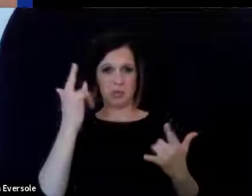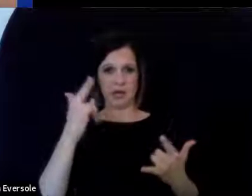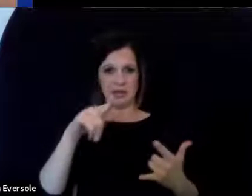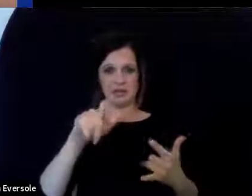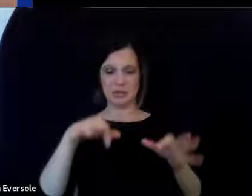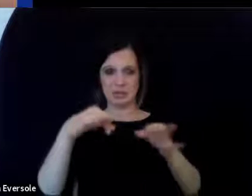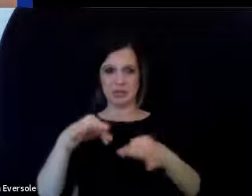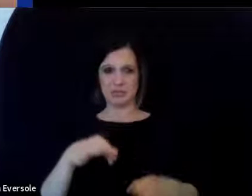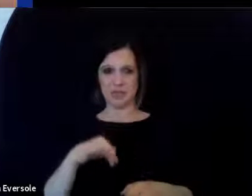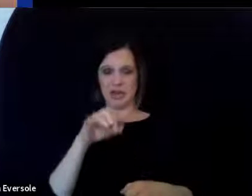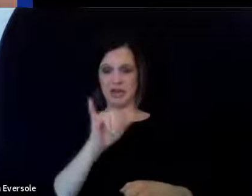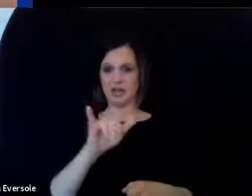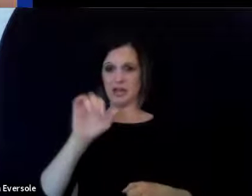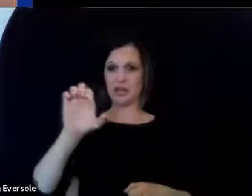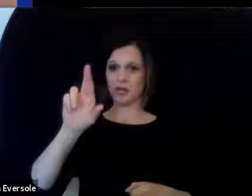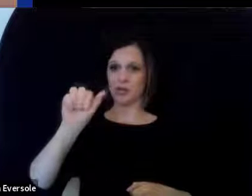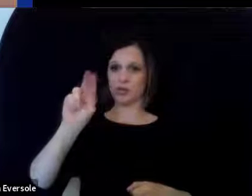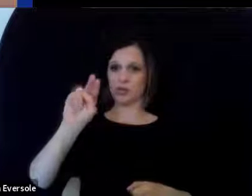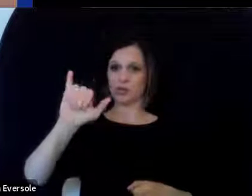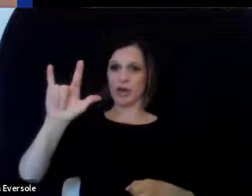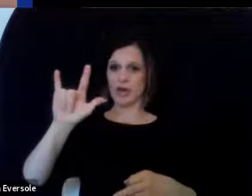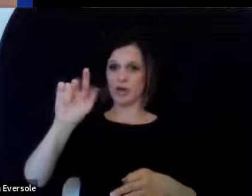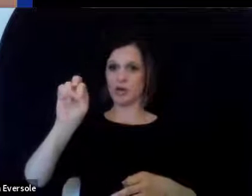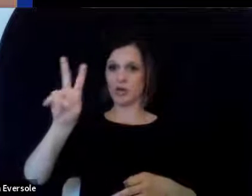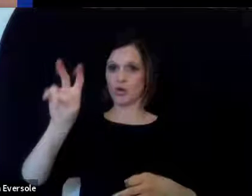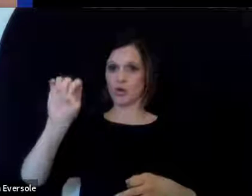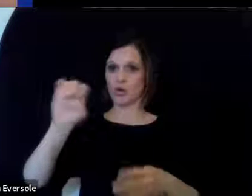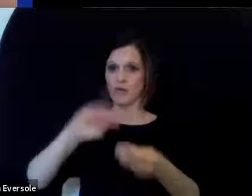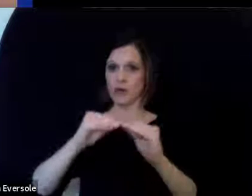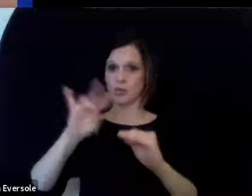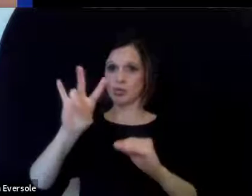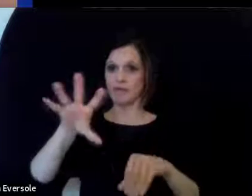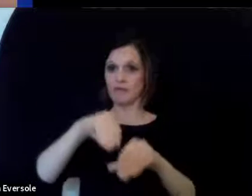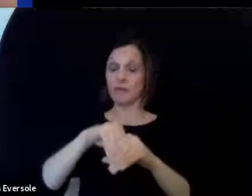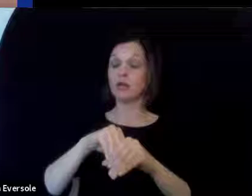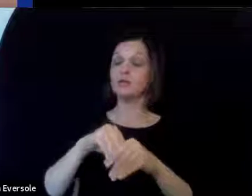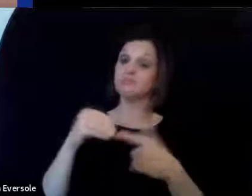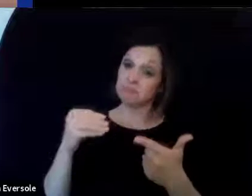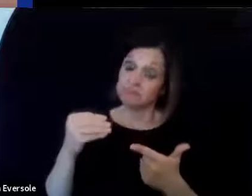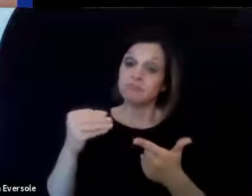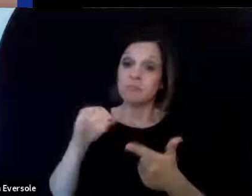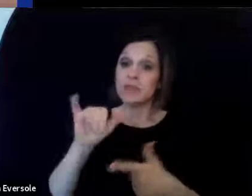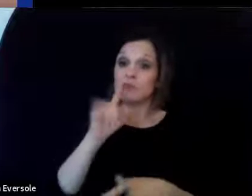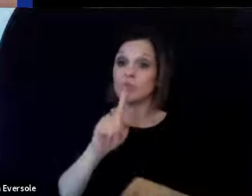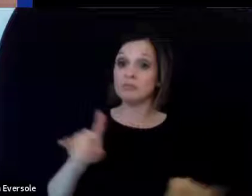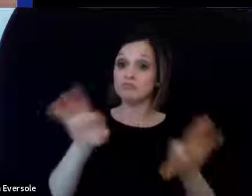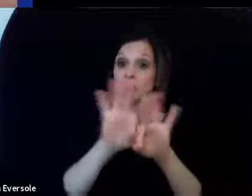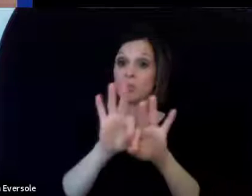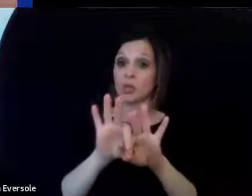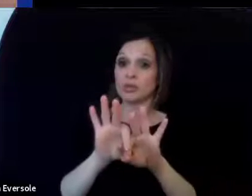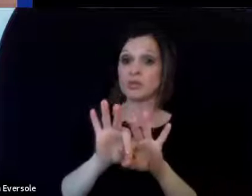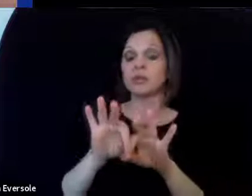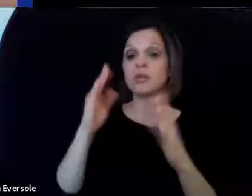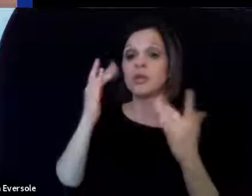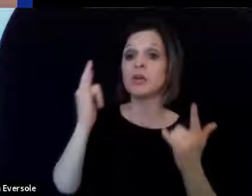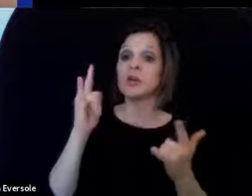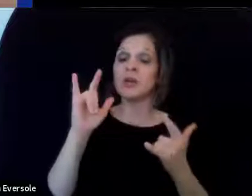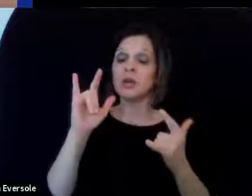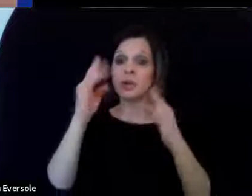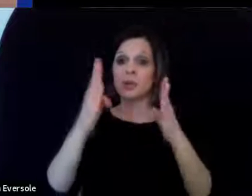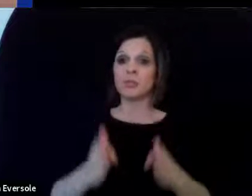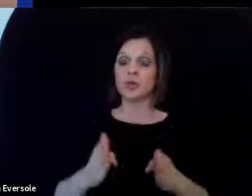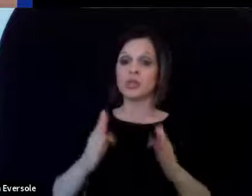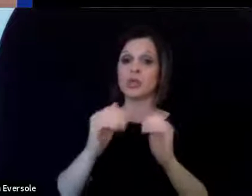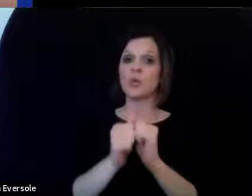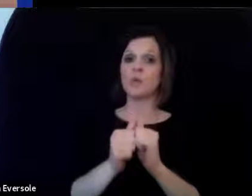is involved? Well, it is important, because if a person, even with a unilateral